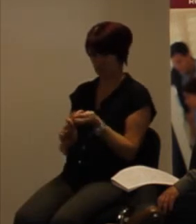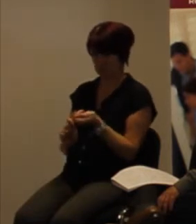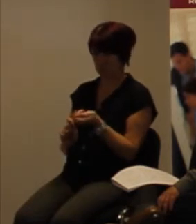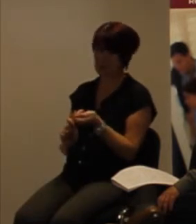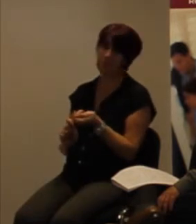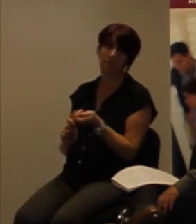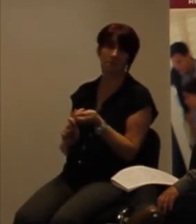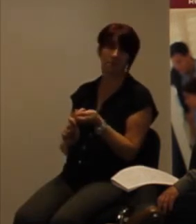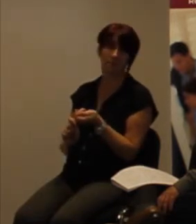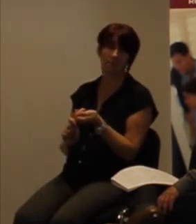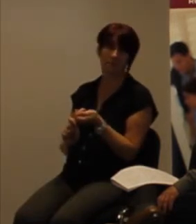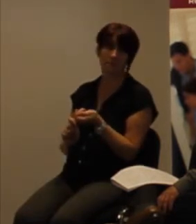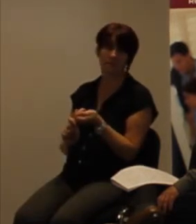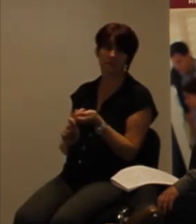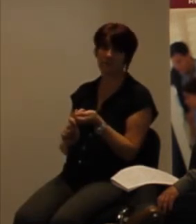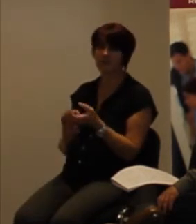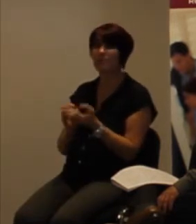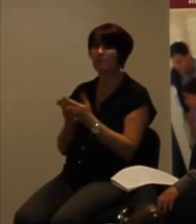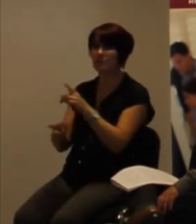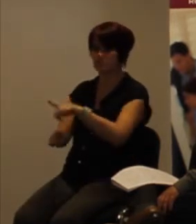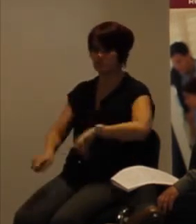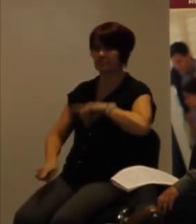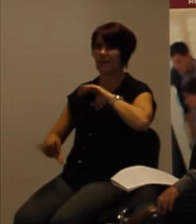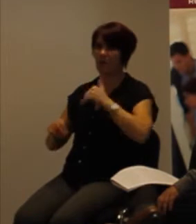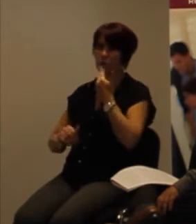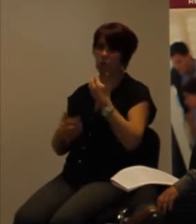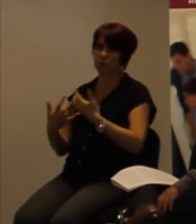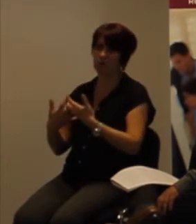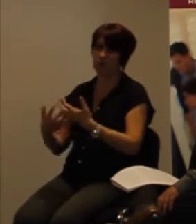to use the equipment properly and have the equipment there.